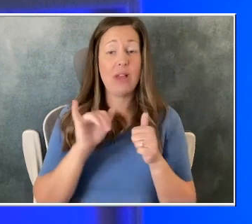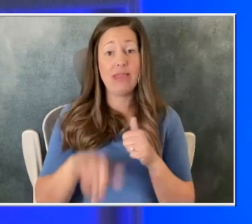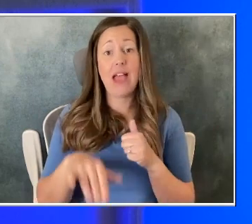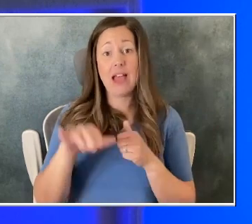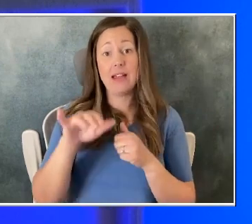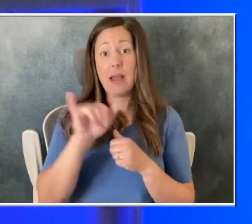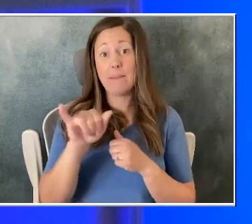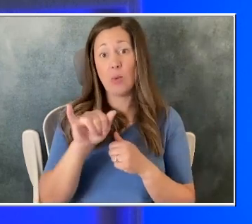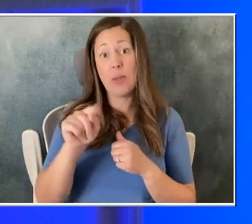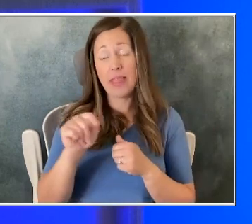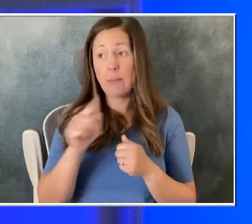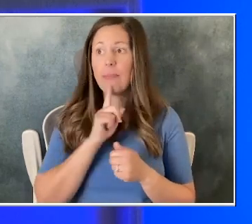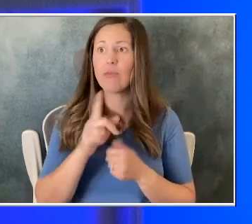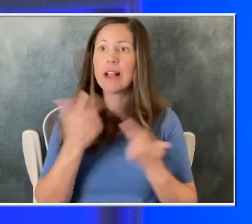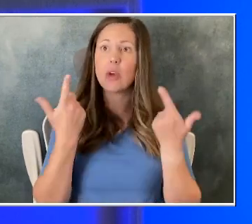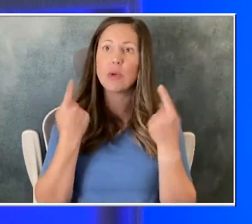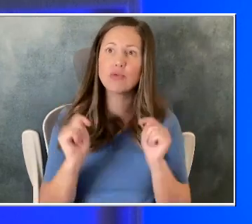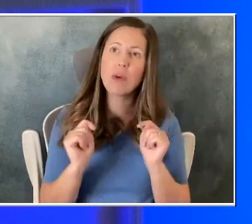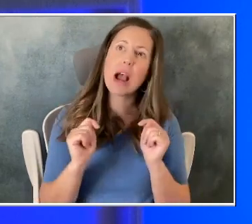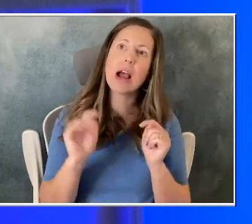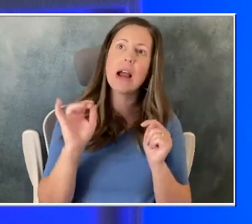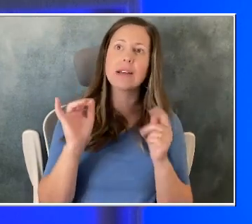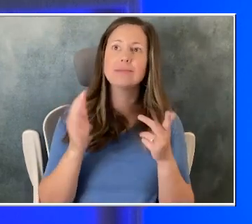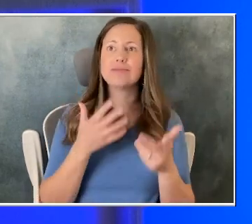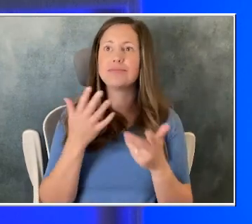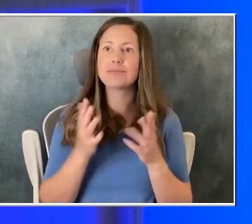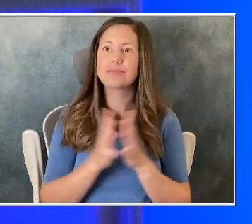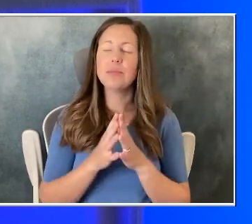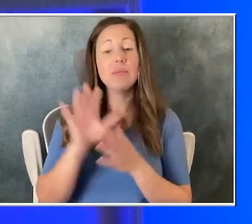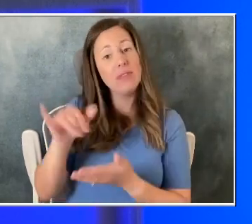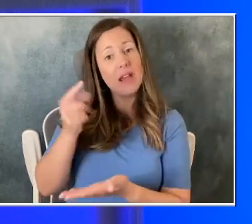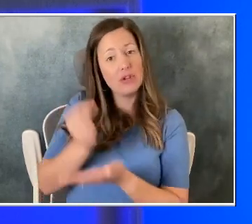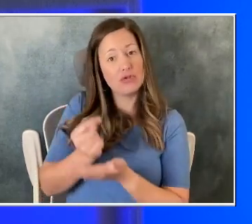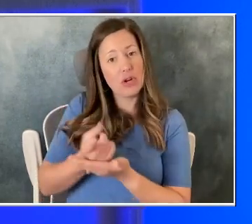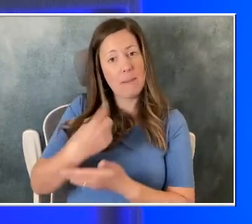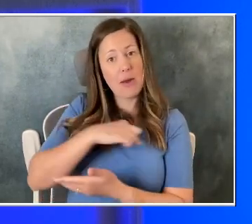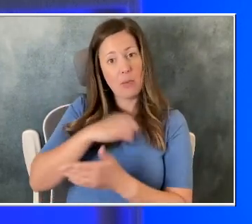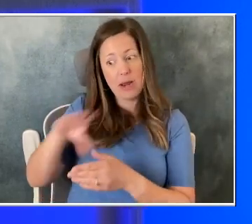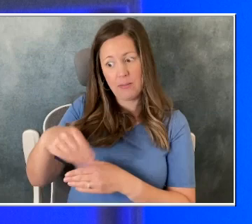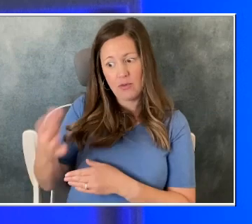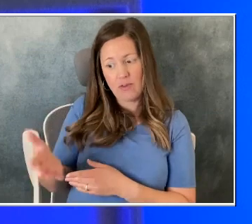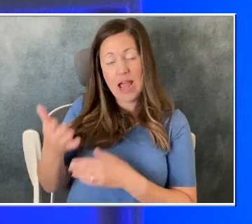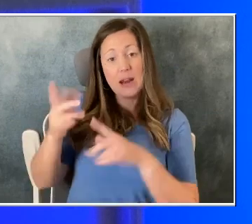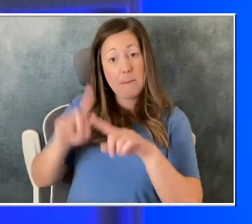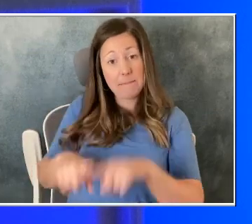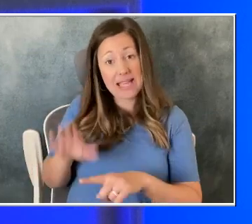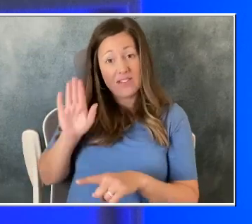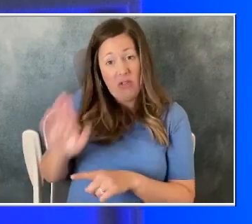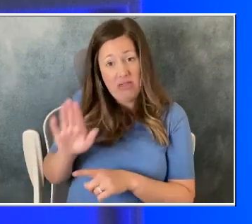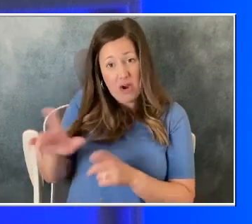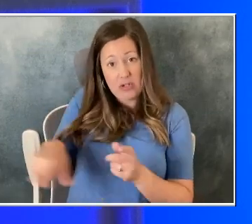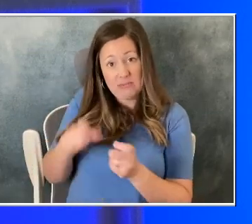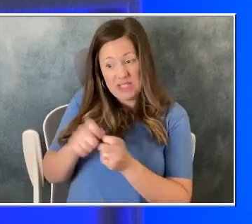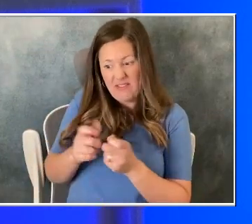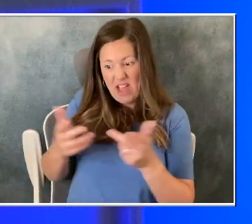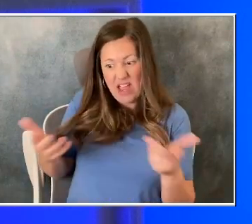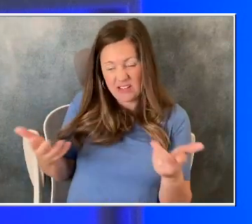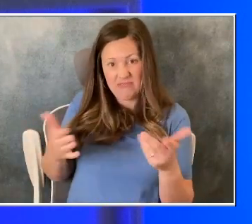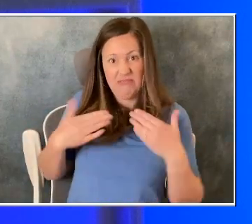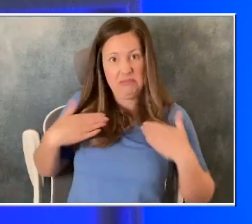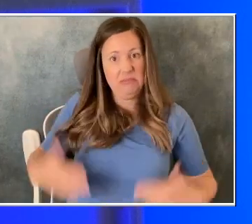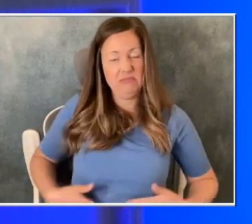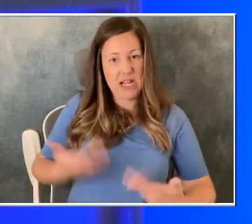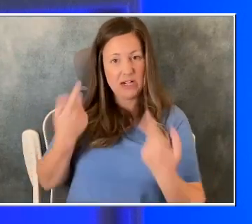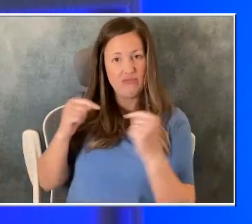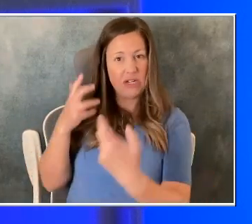the treatment that we give based on the morphology or based on what it looks like. So, for example, if her rash